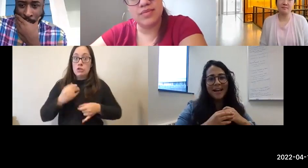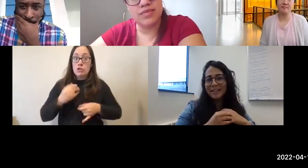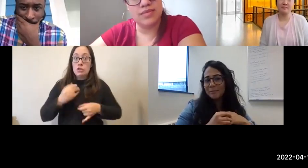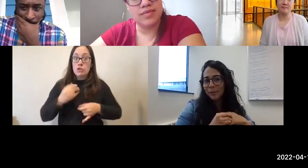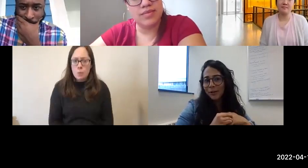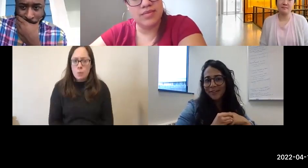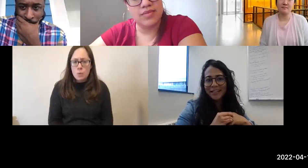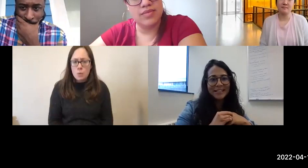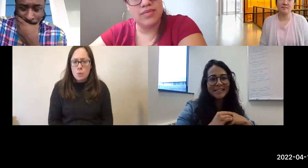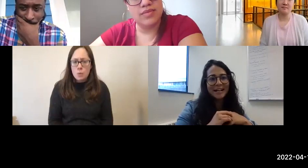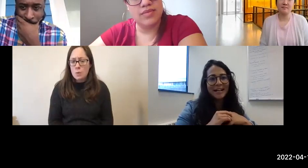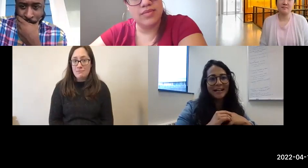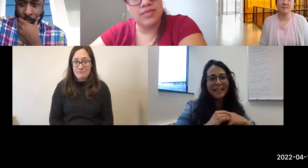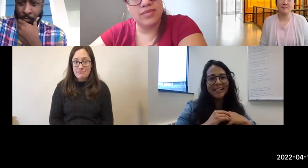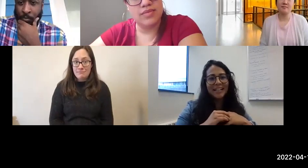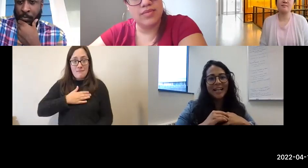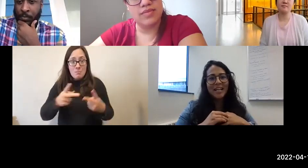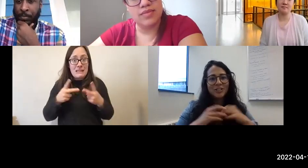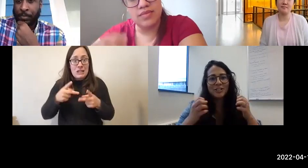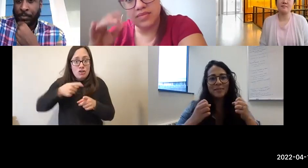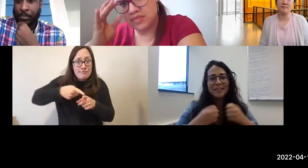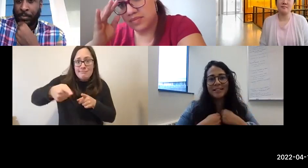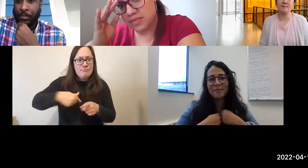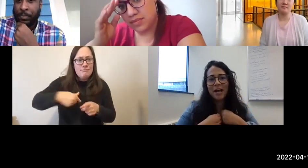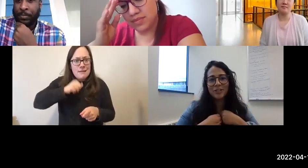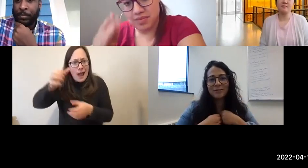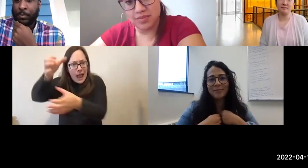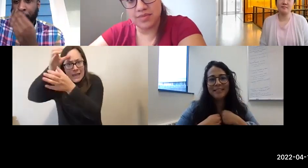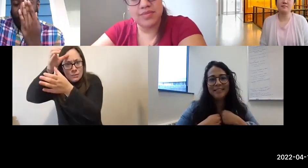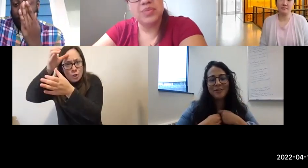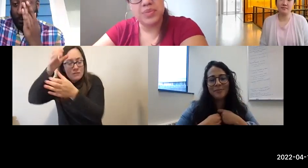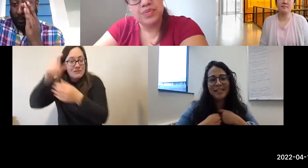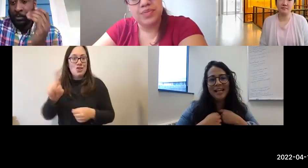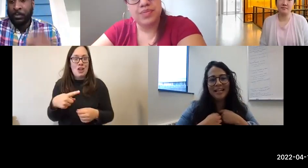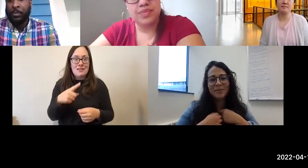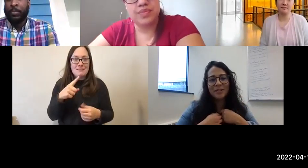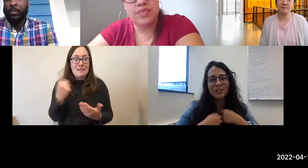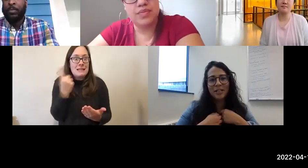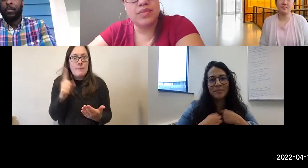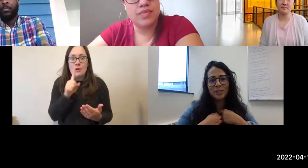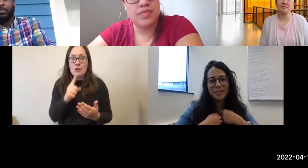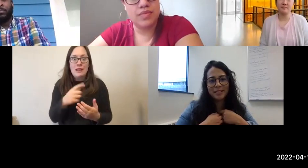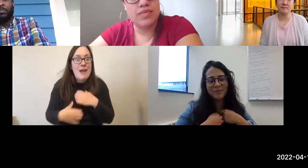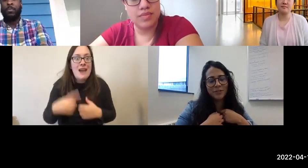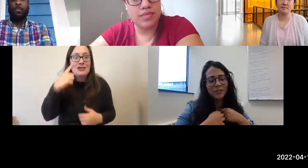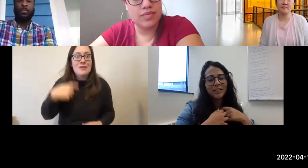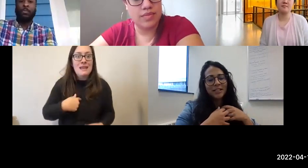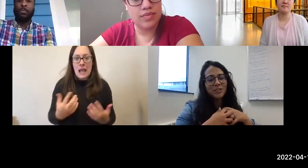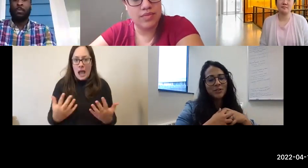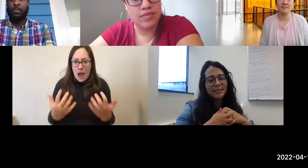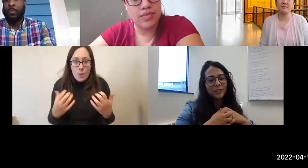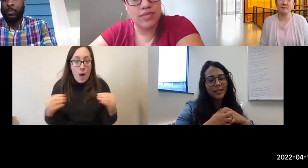I'm not an expert on this. It's just something that's a passion of me for me, and I want to create more spaces